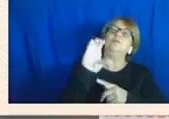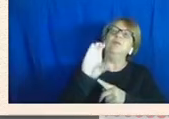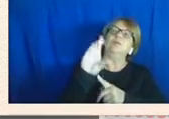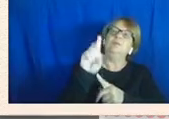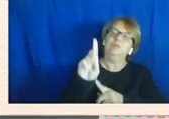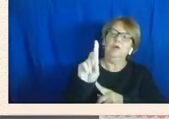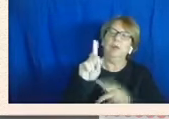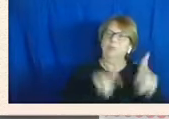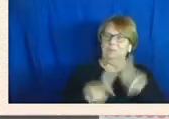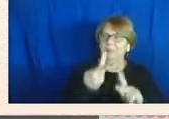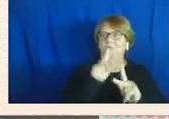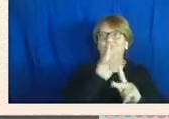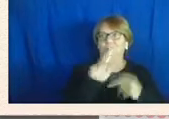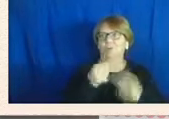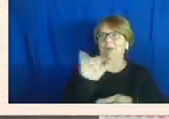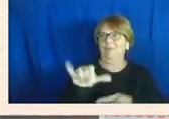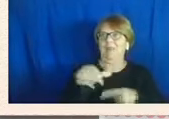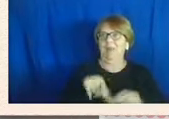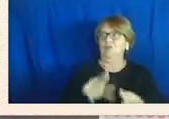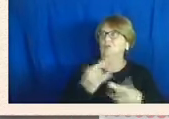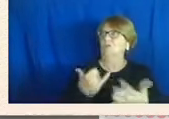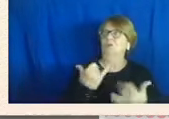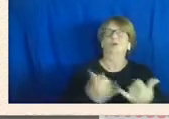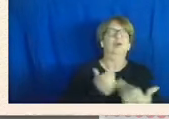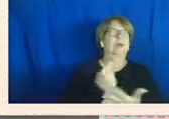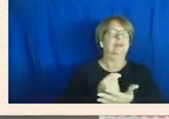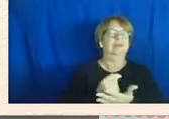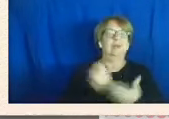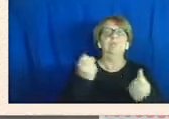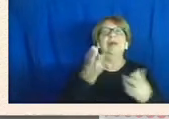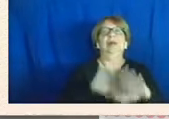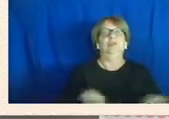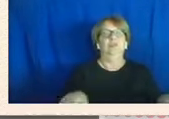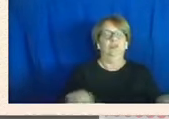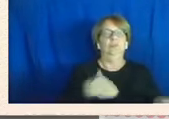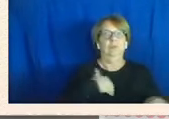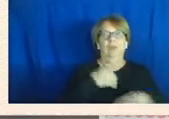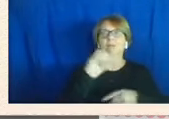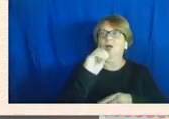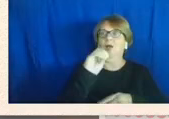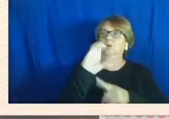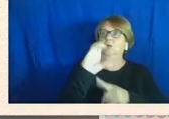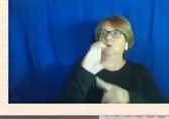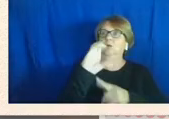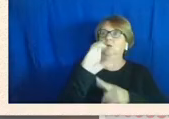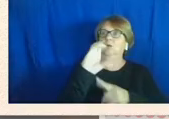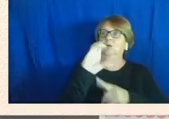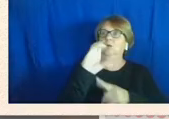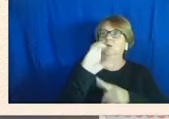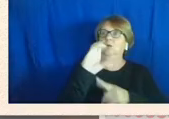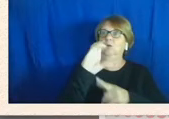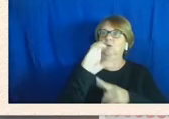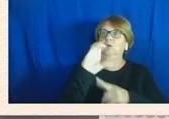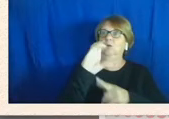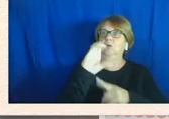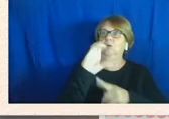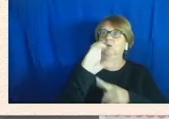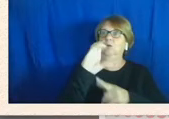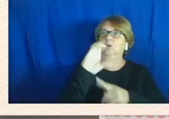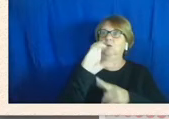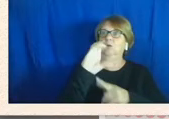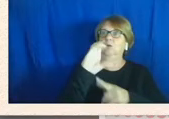time, that many of these children who had obsessive compulsive concerns related to contamination, how are they